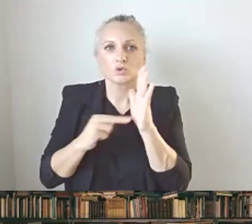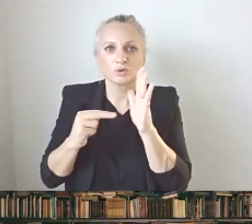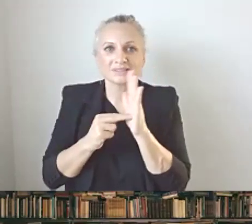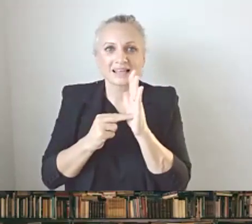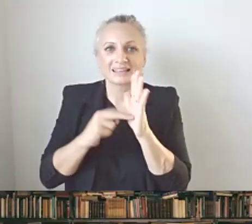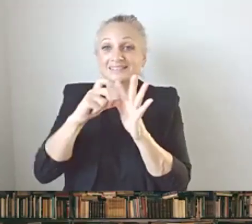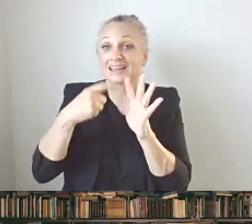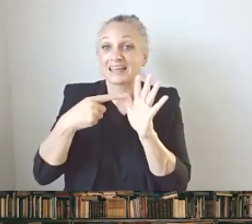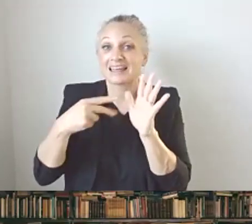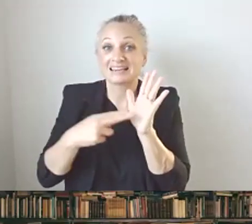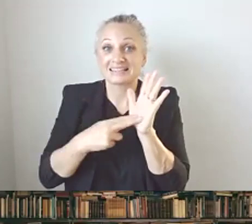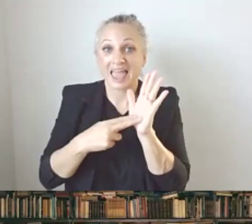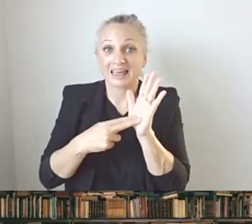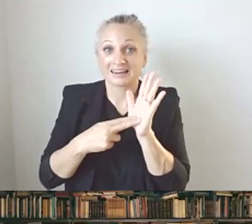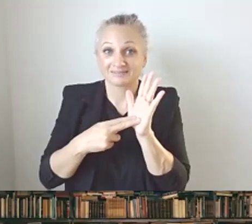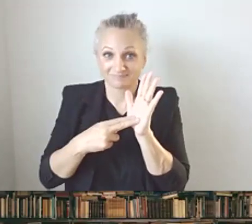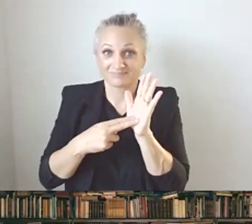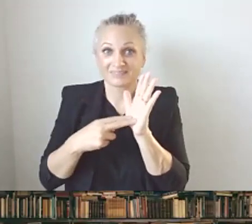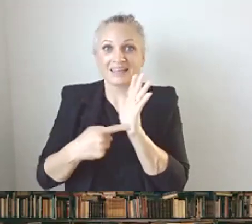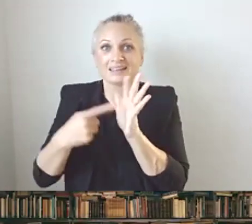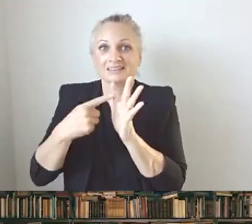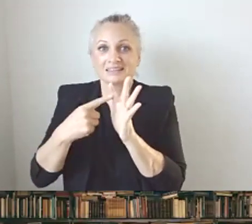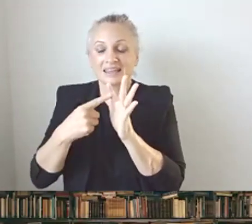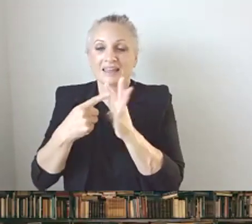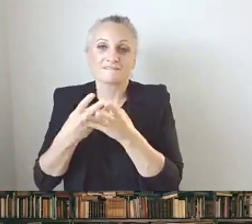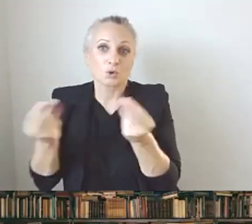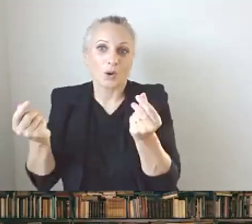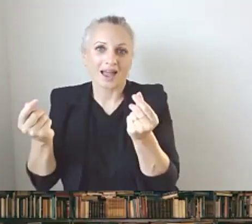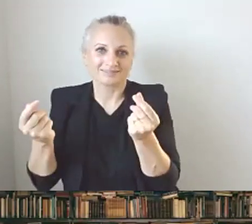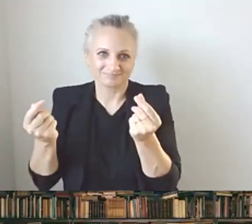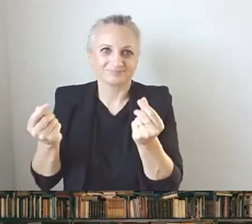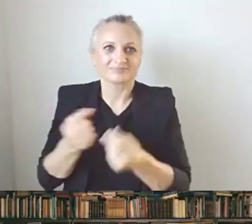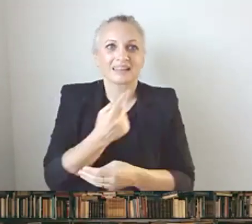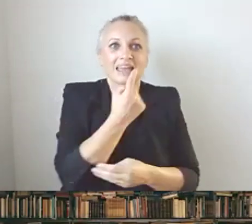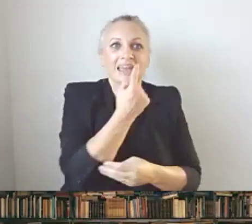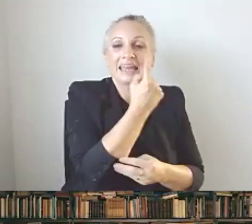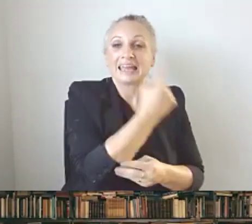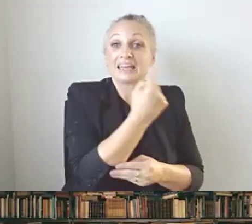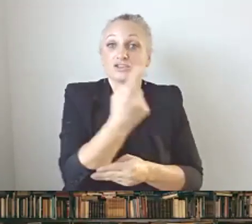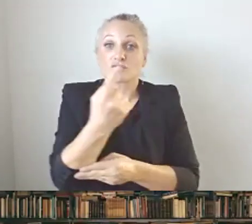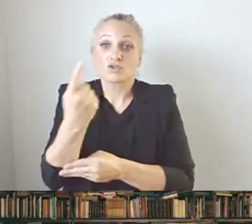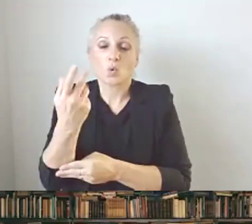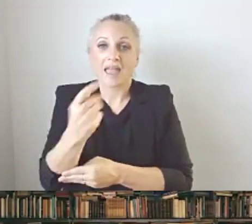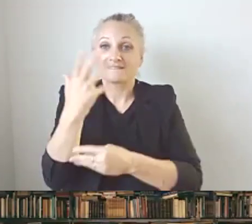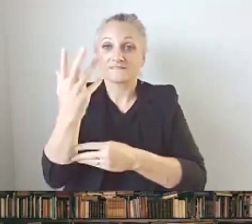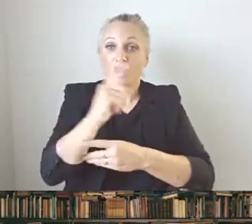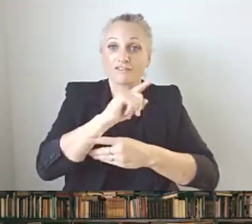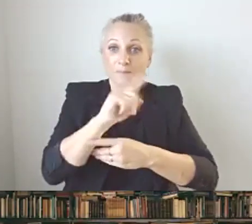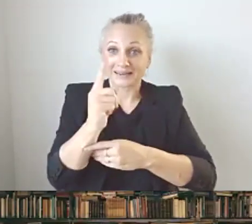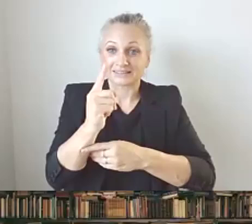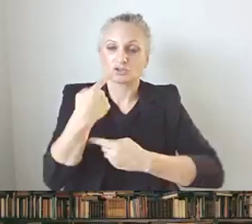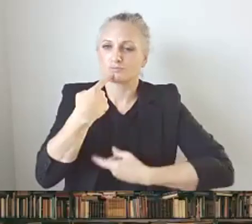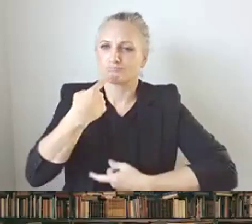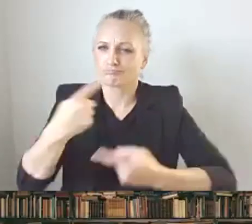Indigenous. Okay, so you each now have 5 minutes to your initial statement, addressing